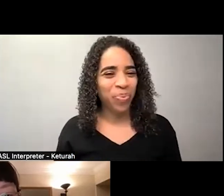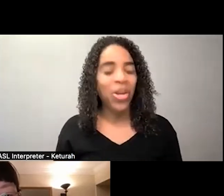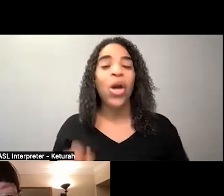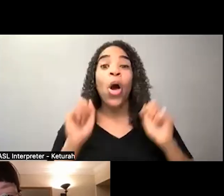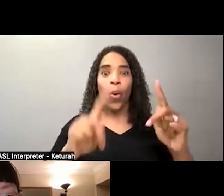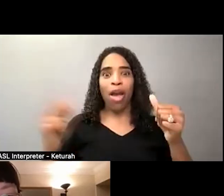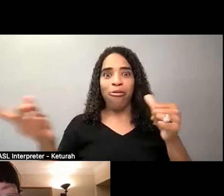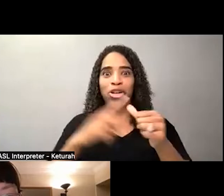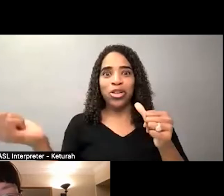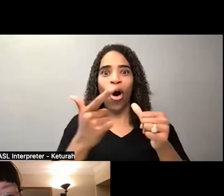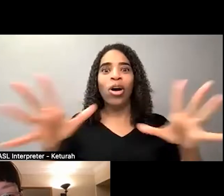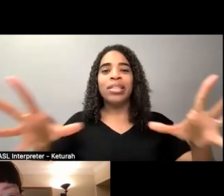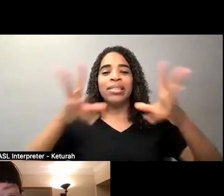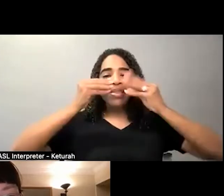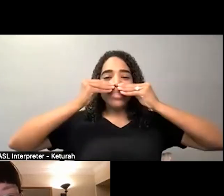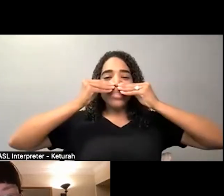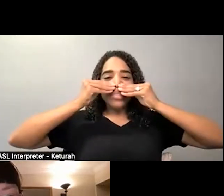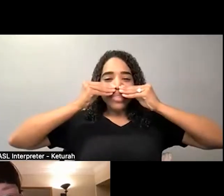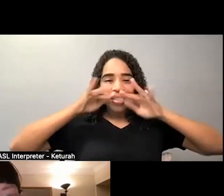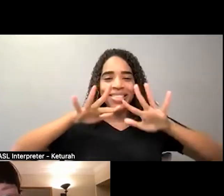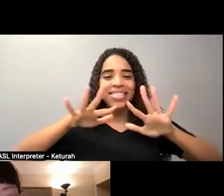with it.